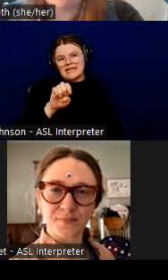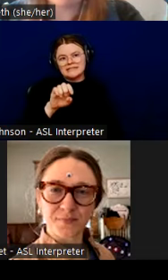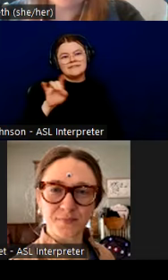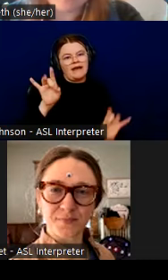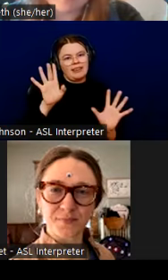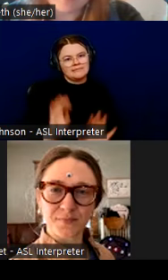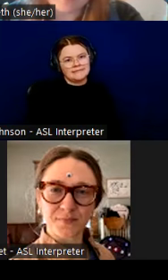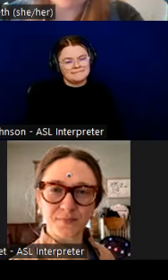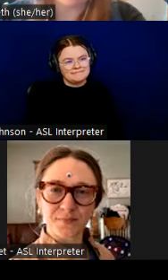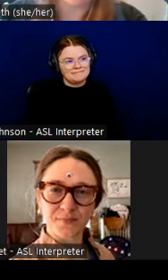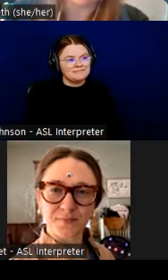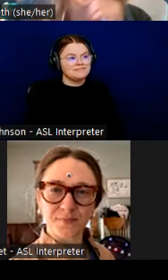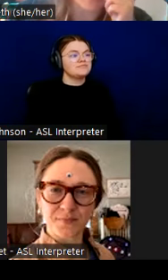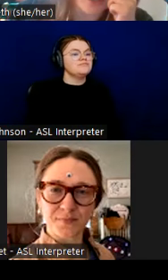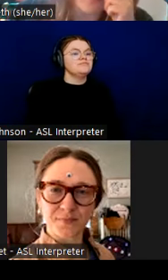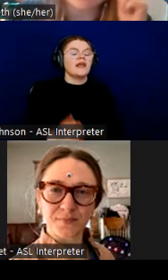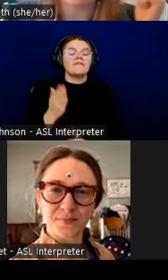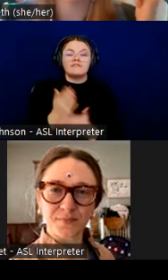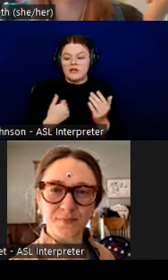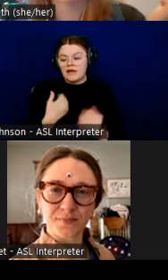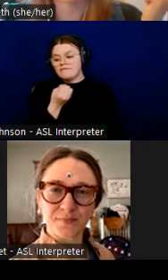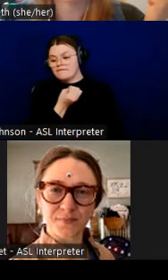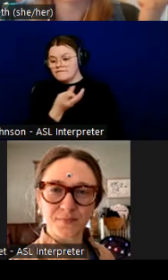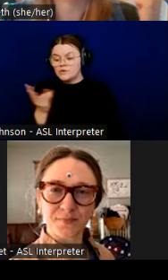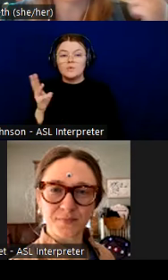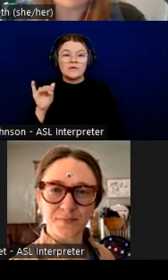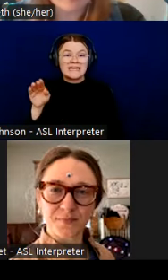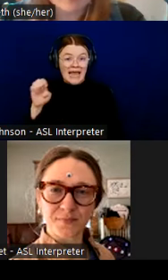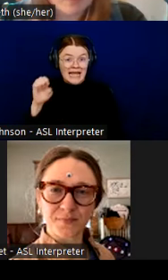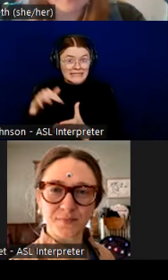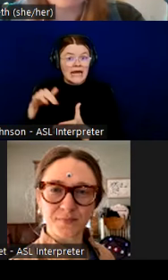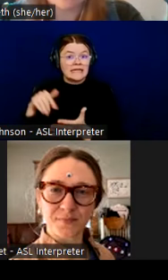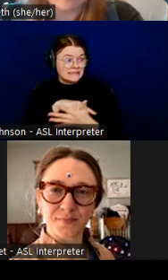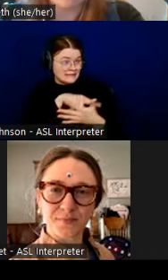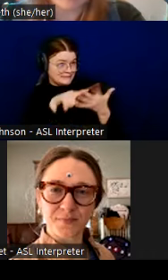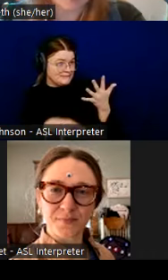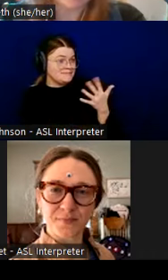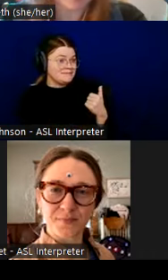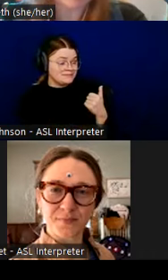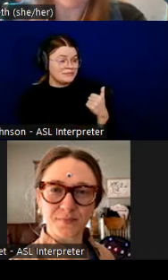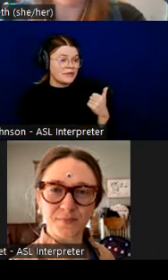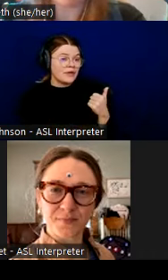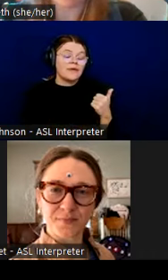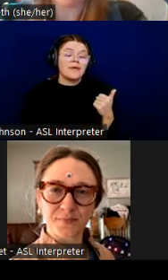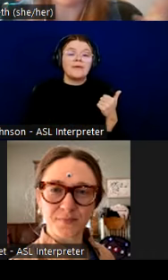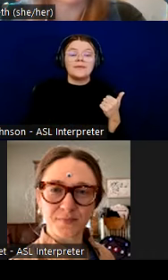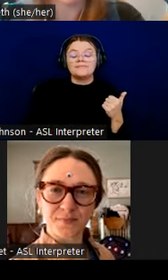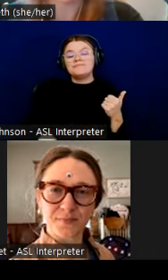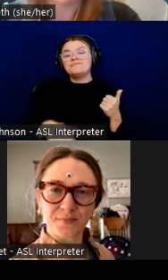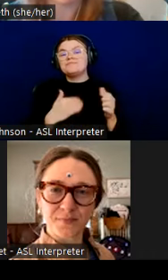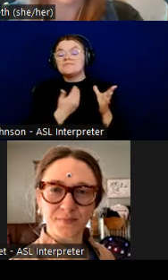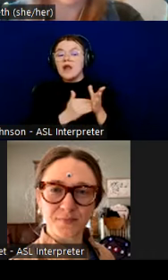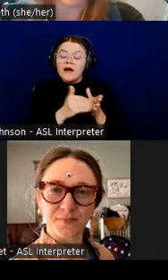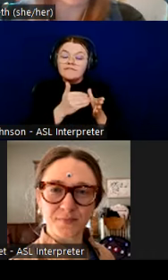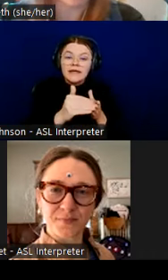We do have some case studies here. The general public tends to hear about resistive violence in